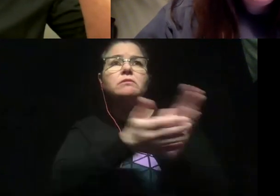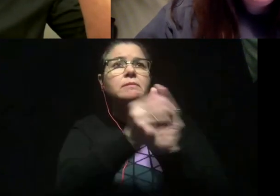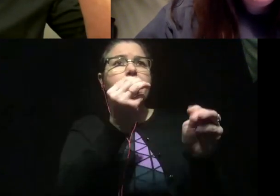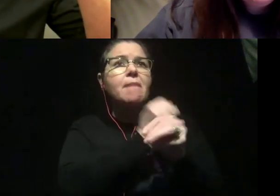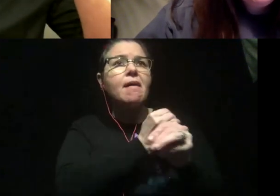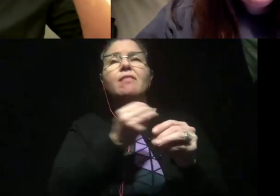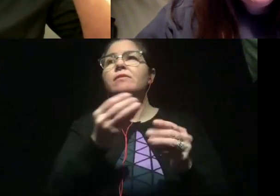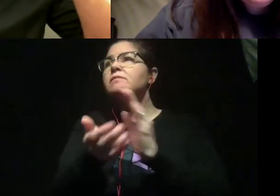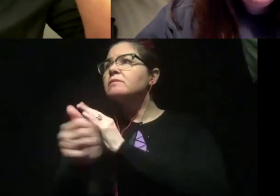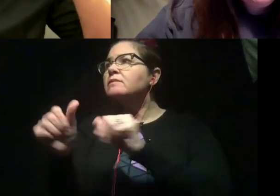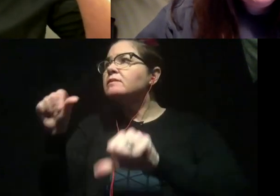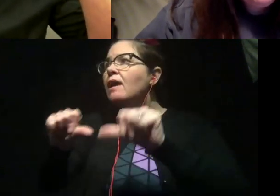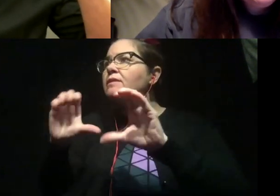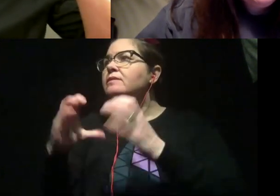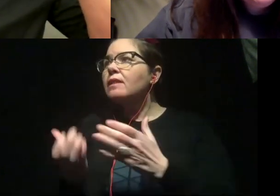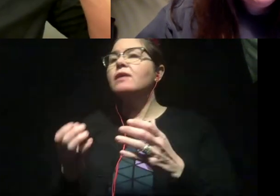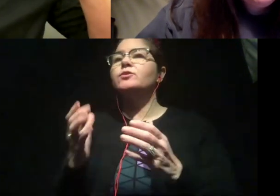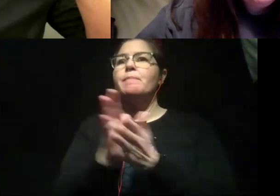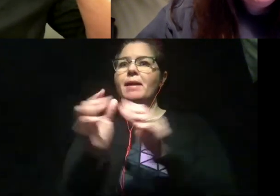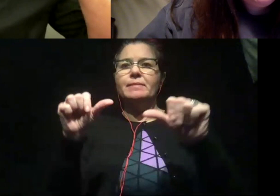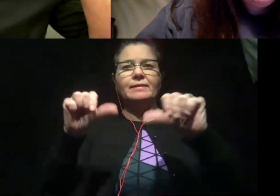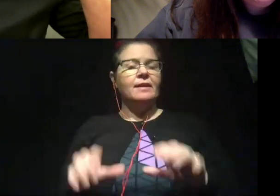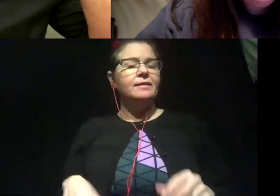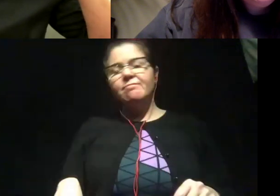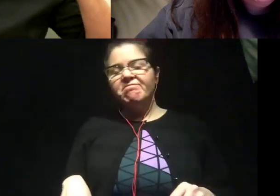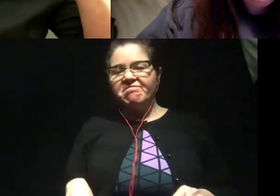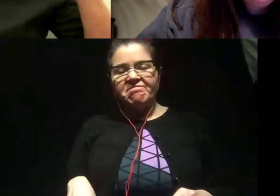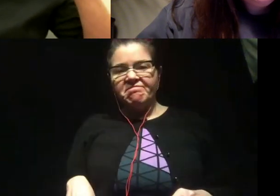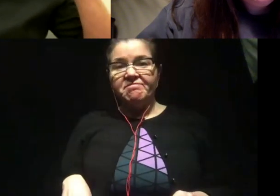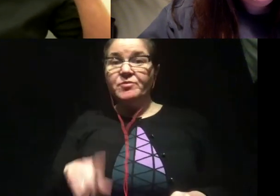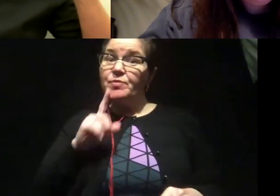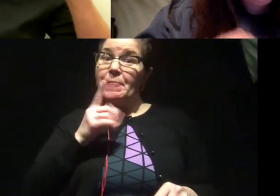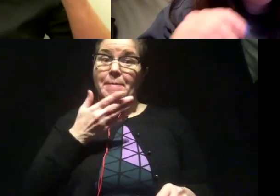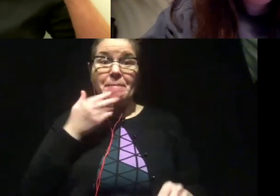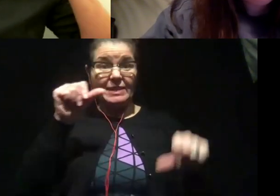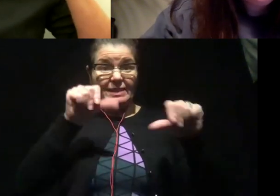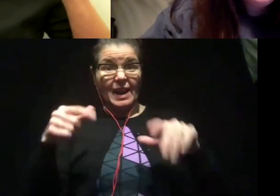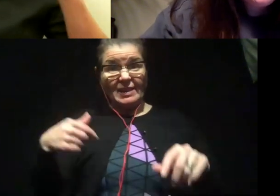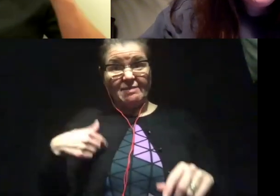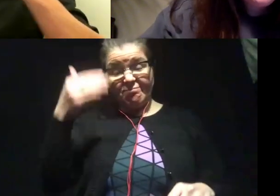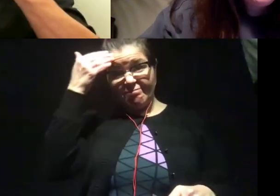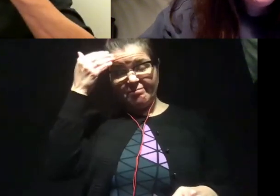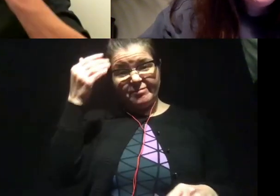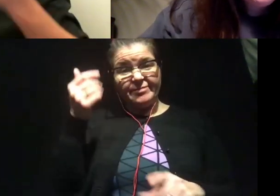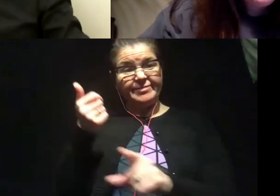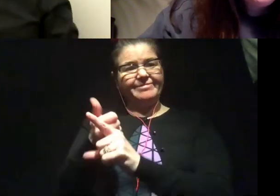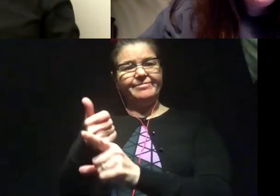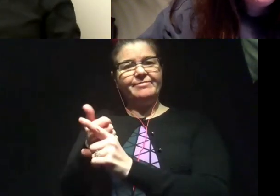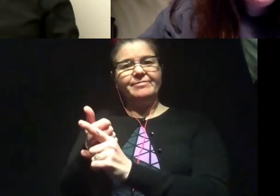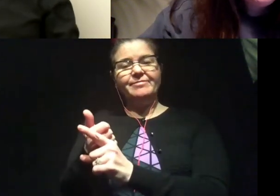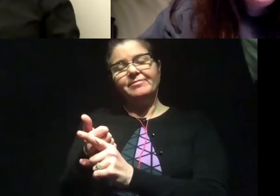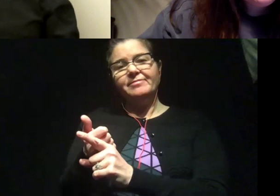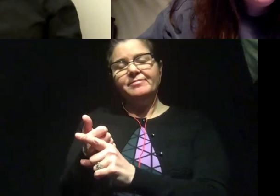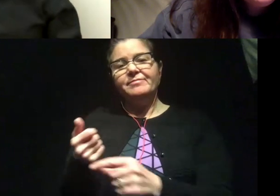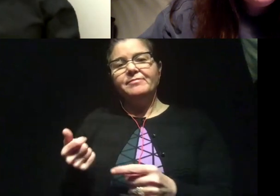science classes in order to do science. And really the best scientists I know aren't the ones who